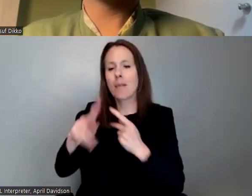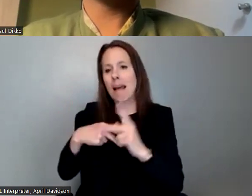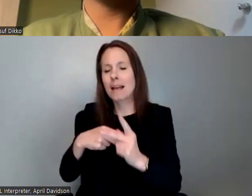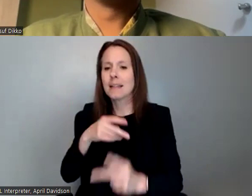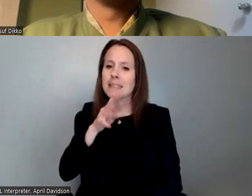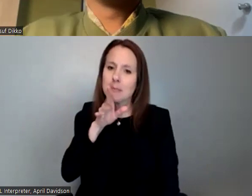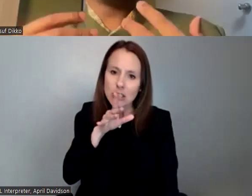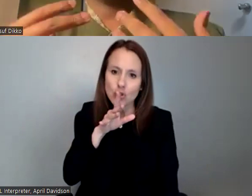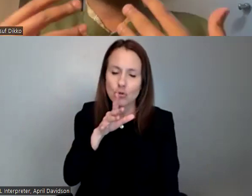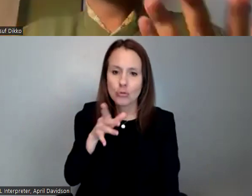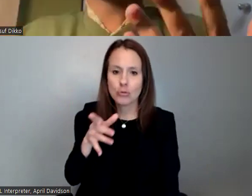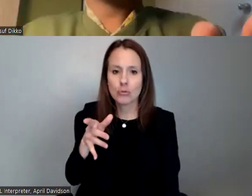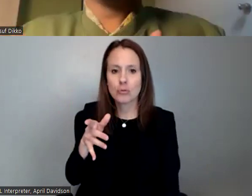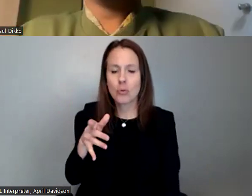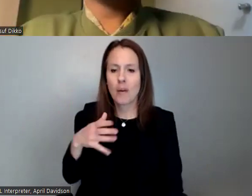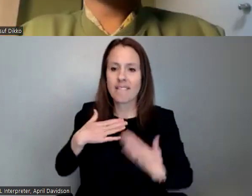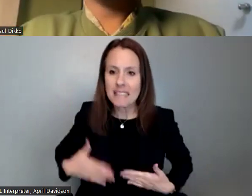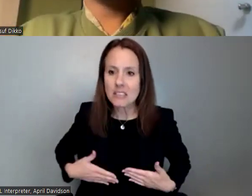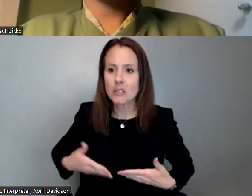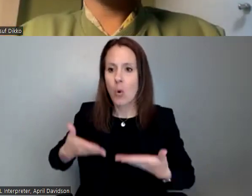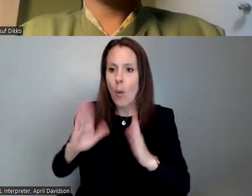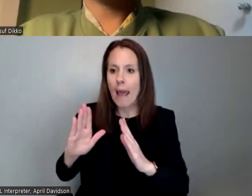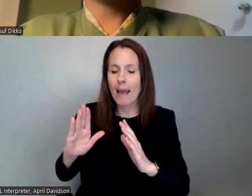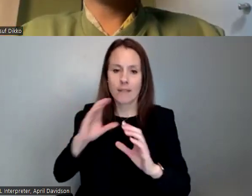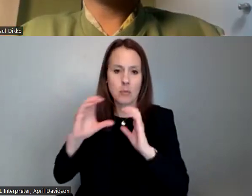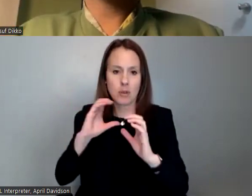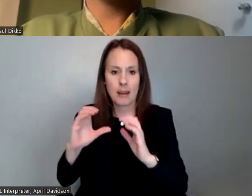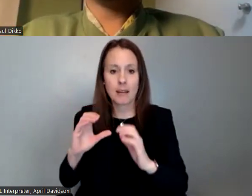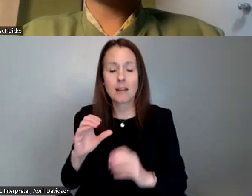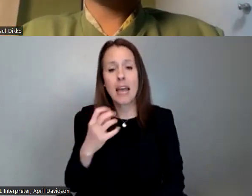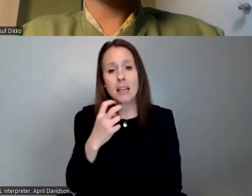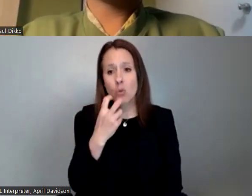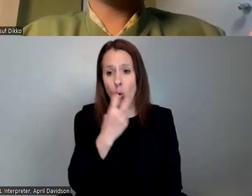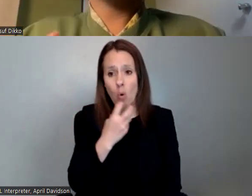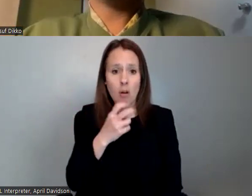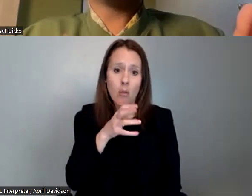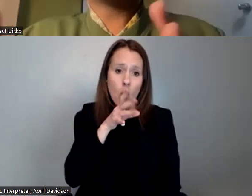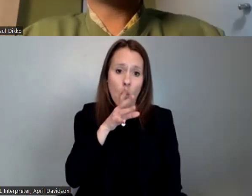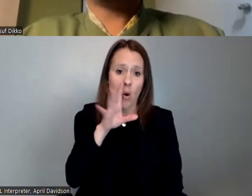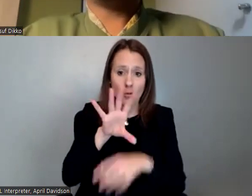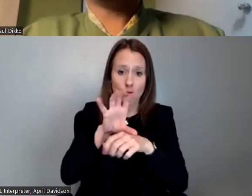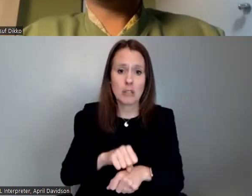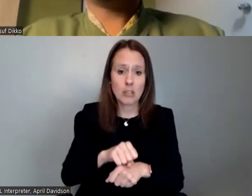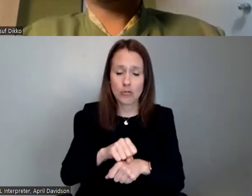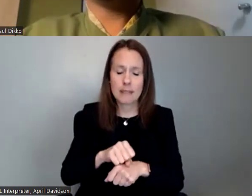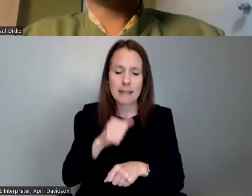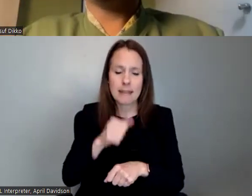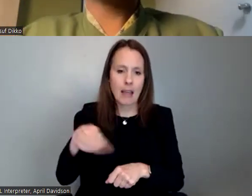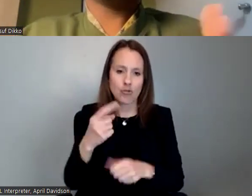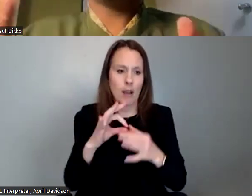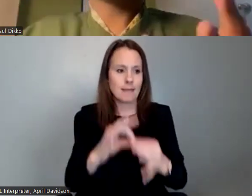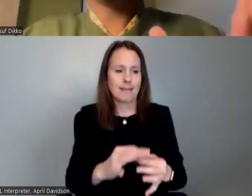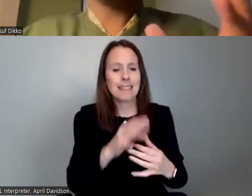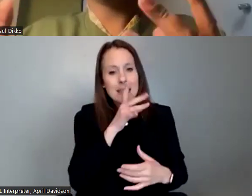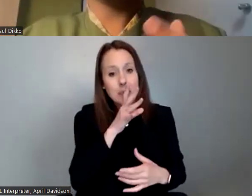form of physical ways of communicating. And oral traditions also, I should say, they don't just relate to speech,